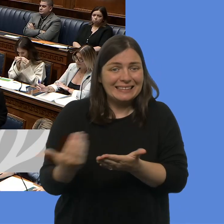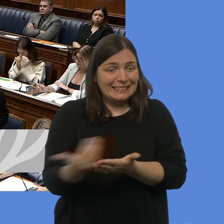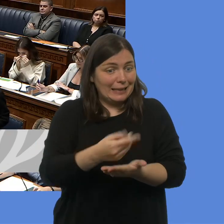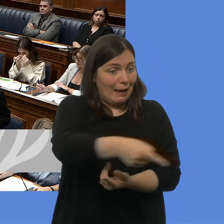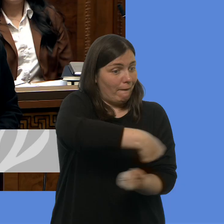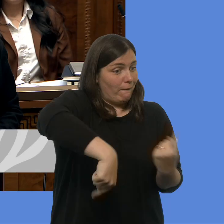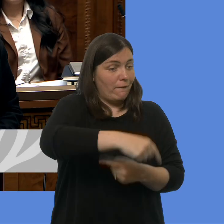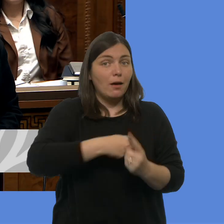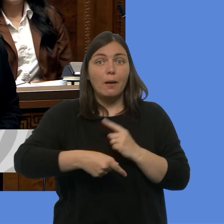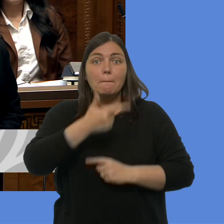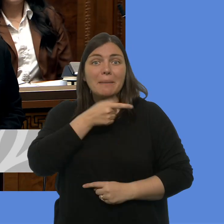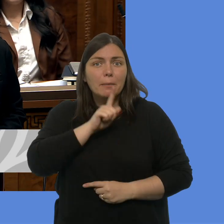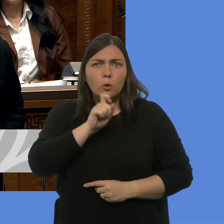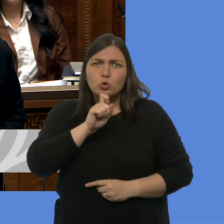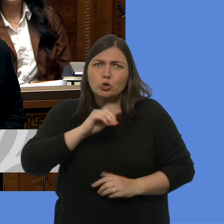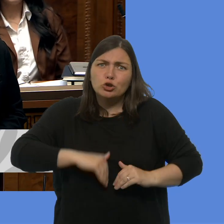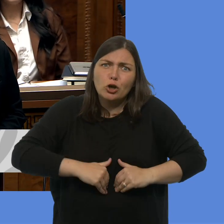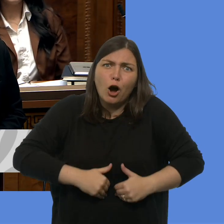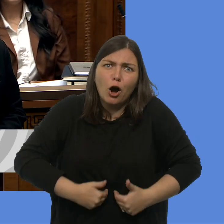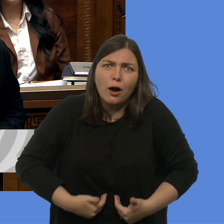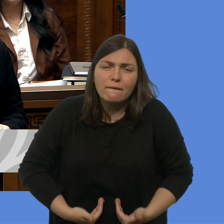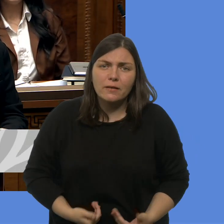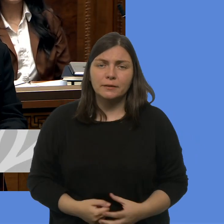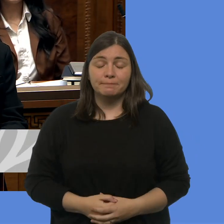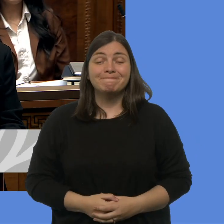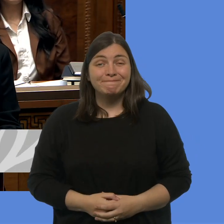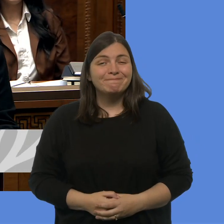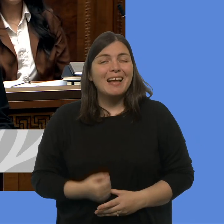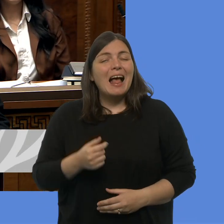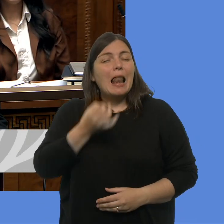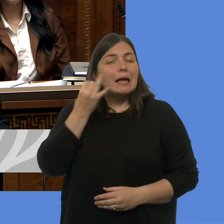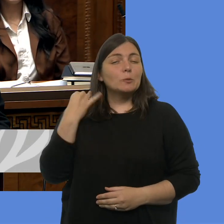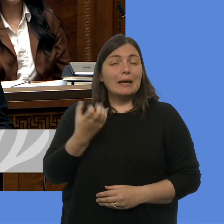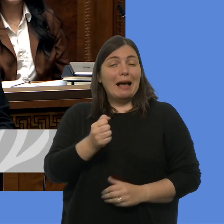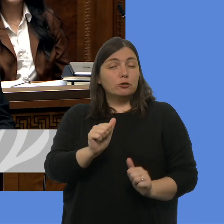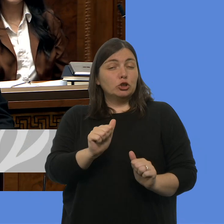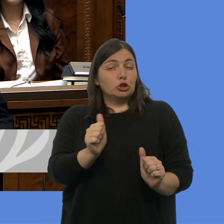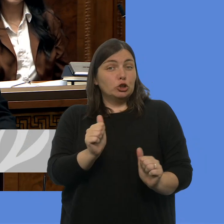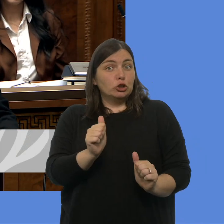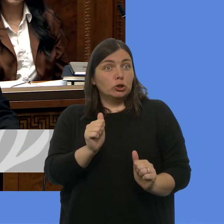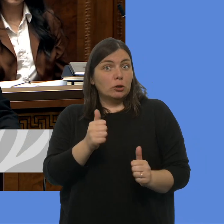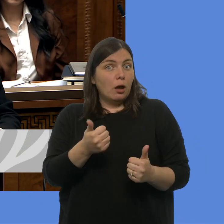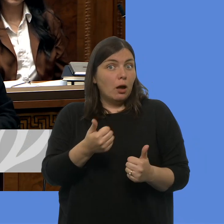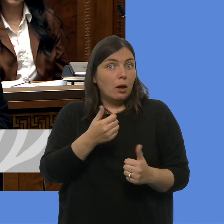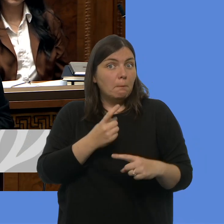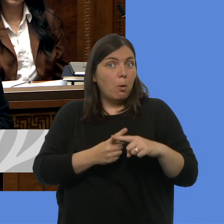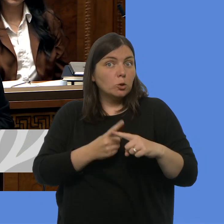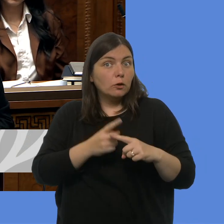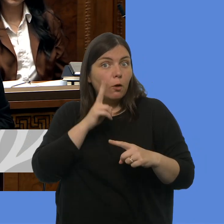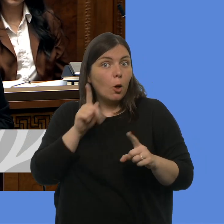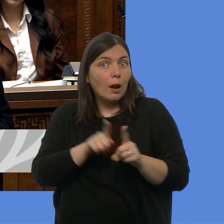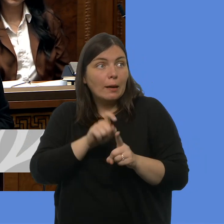Yeah, I think, I suppose there was a glimmer of hope last week in terms of the ceasefire announcement, and something that obviously we very